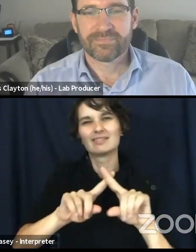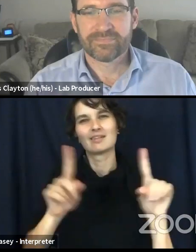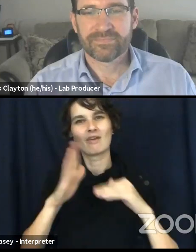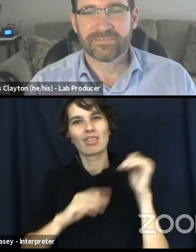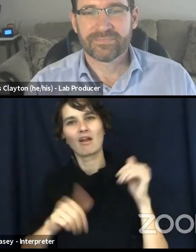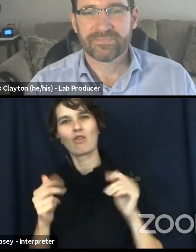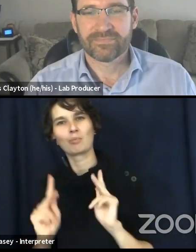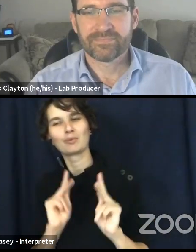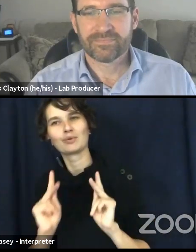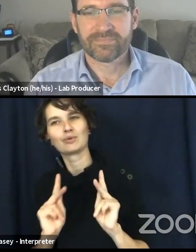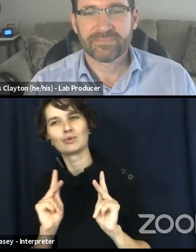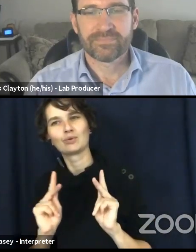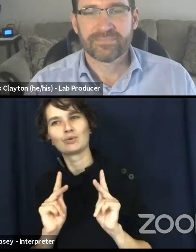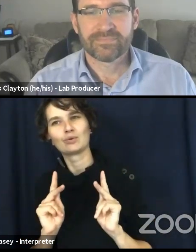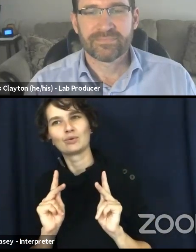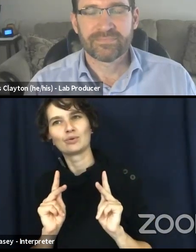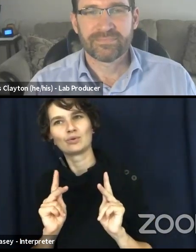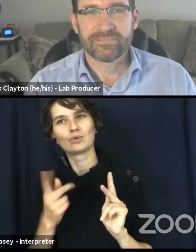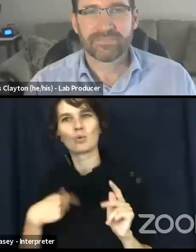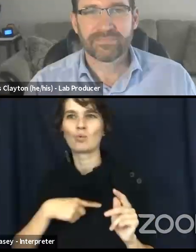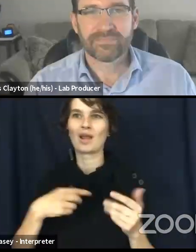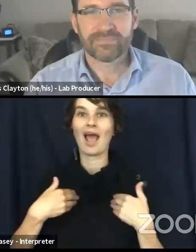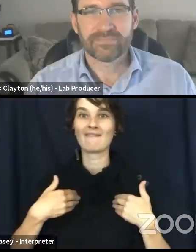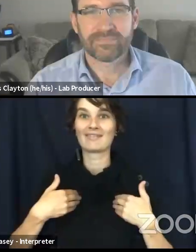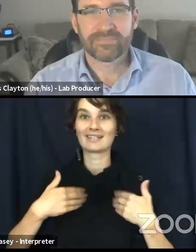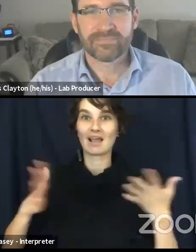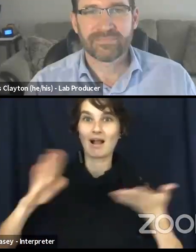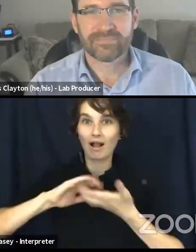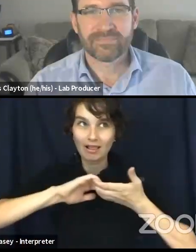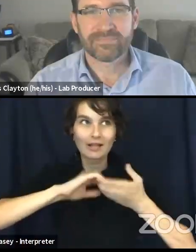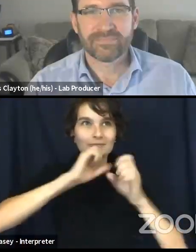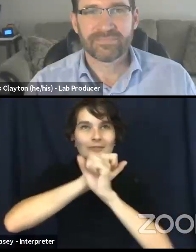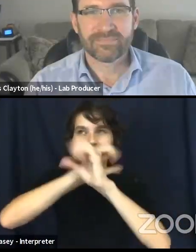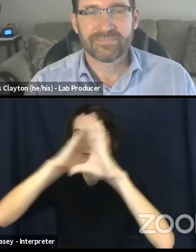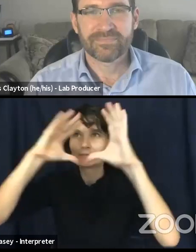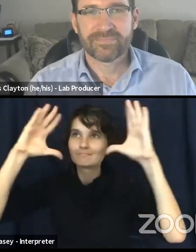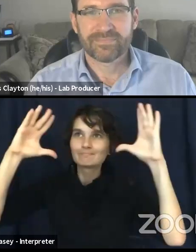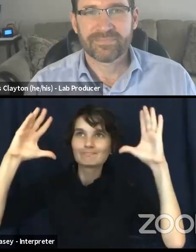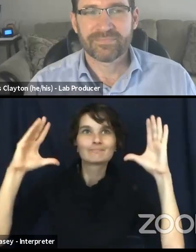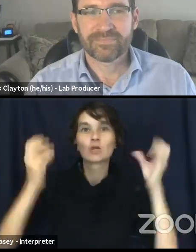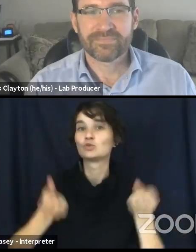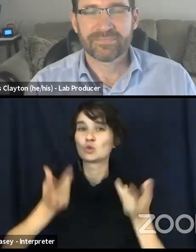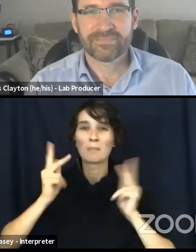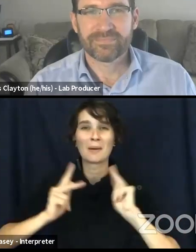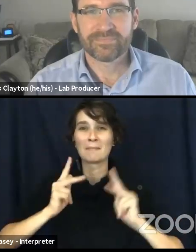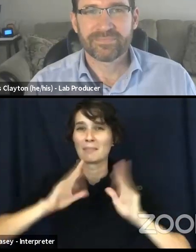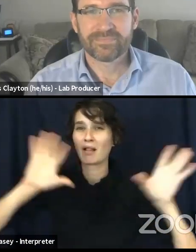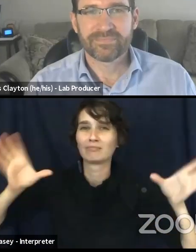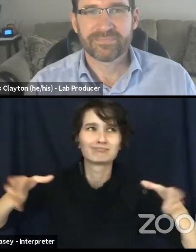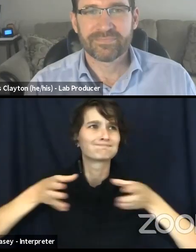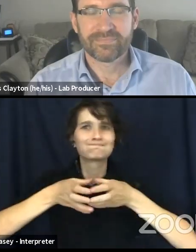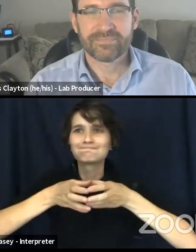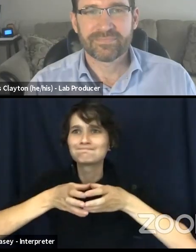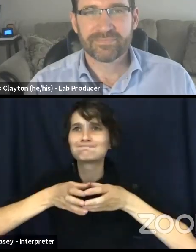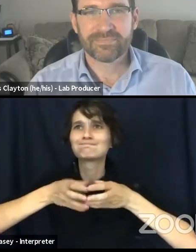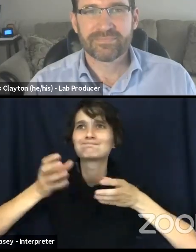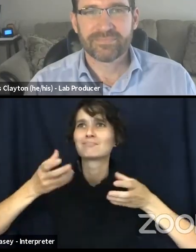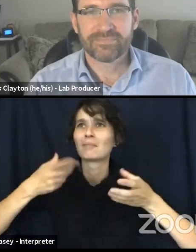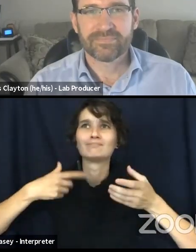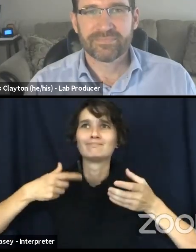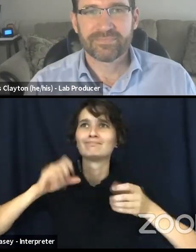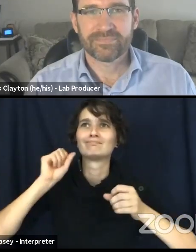else. And so we have this like collective visioning going on of so many people just, you know, putting something up on the board